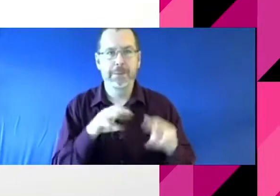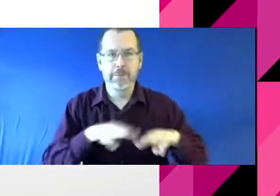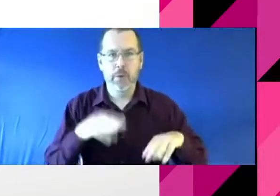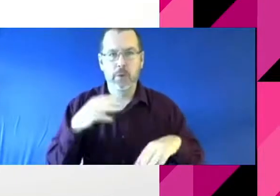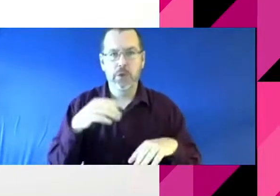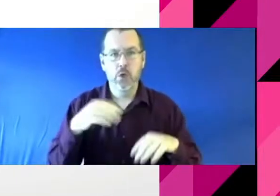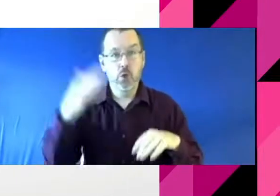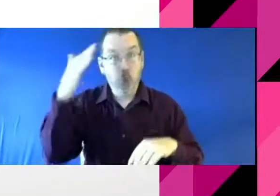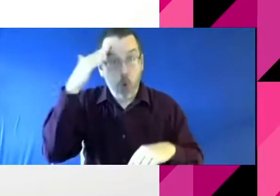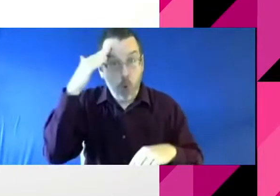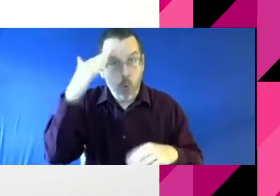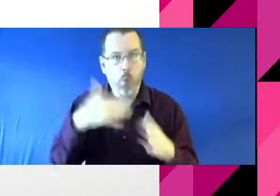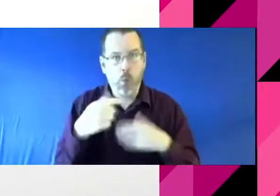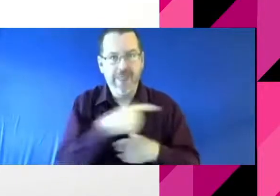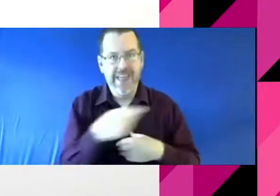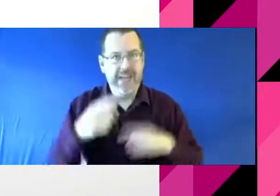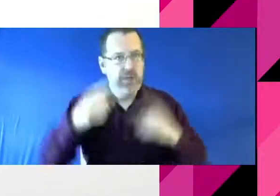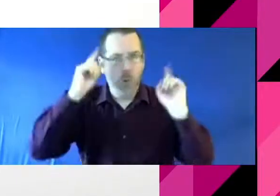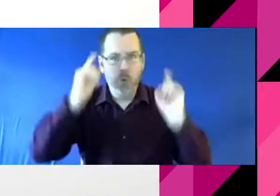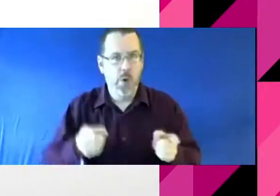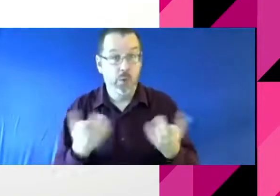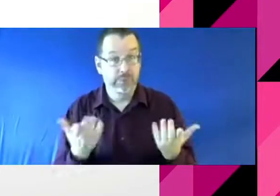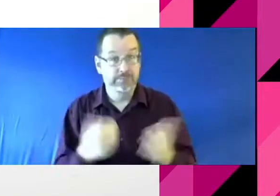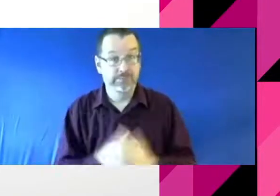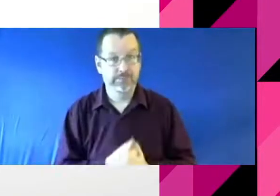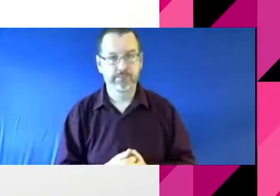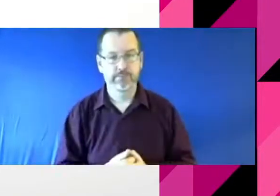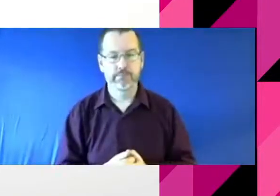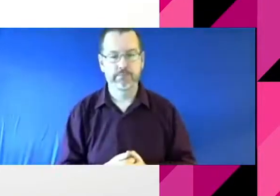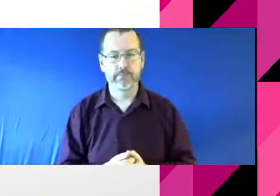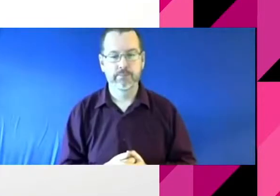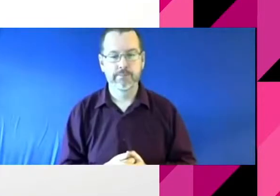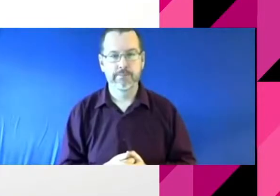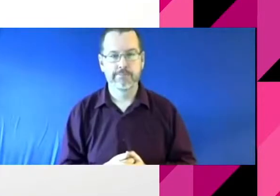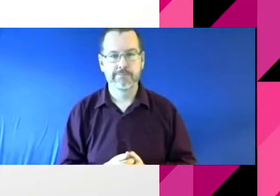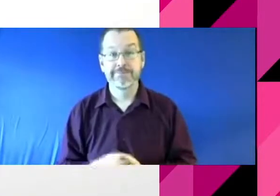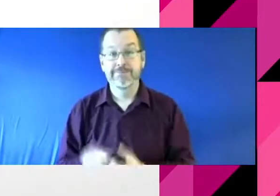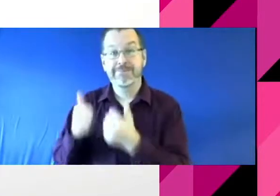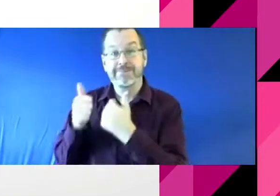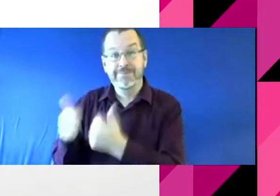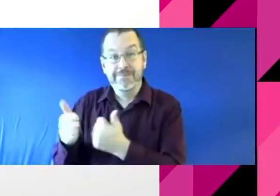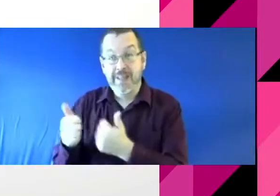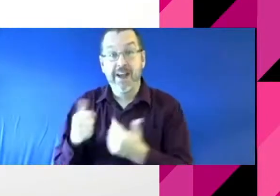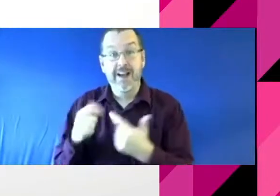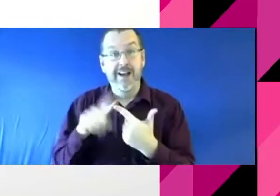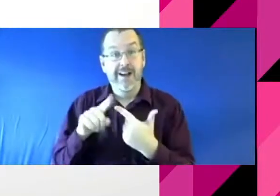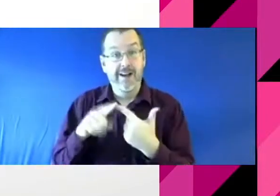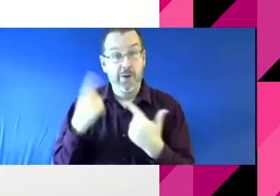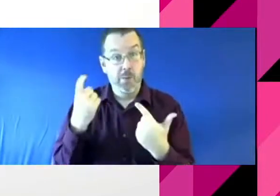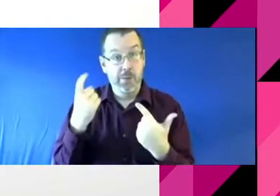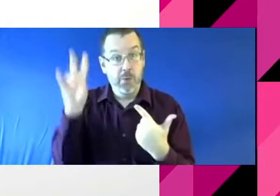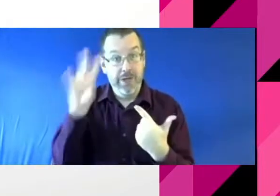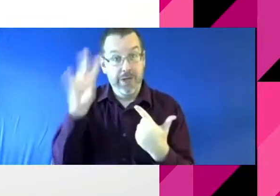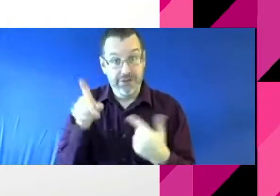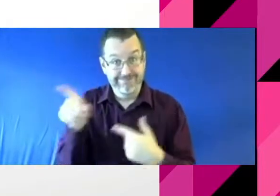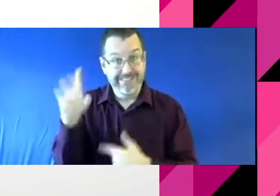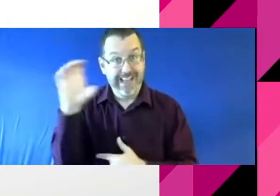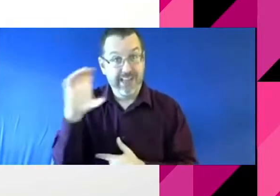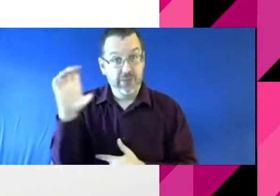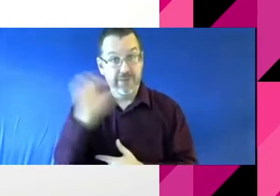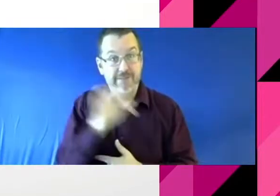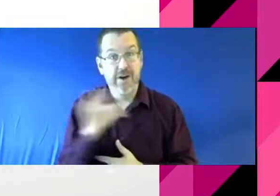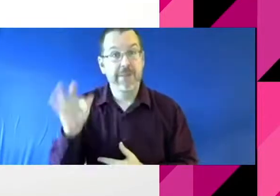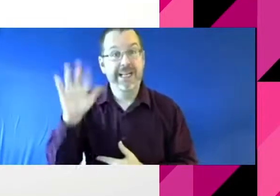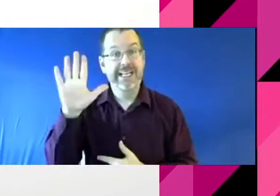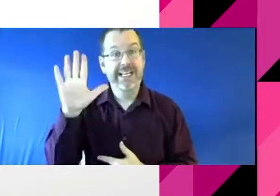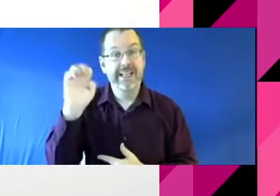difficulty. Okay, thank you. And just while you have your mic off mute, I'll ask you one final one from Eleona. And